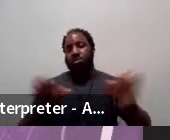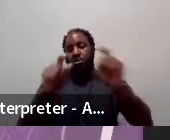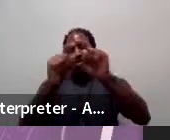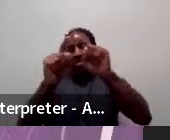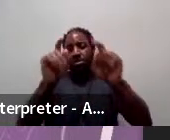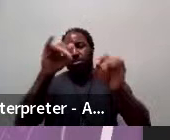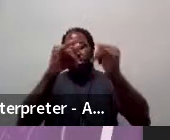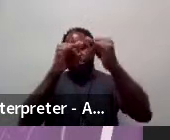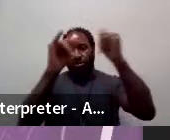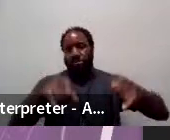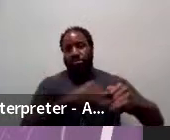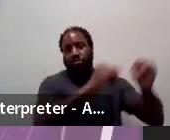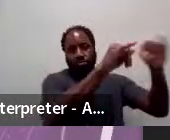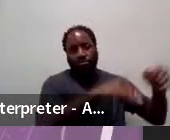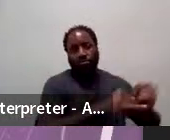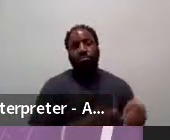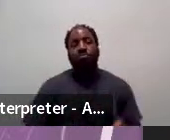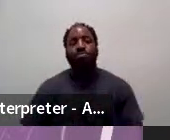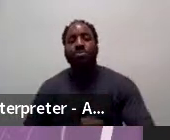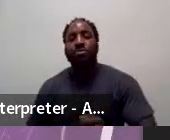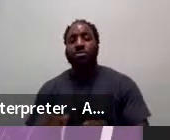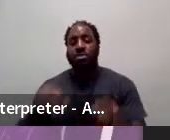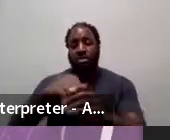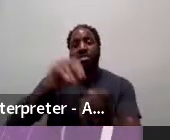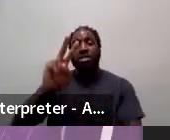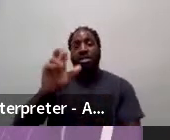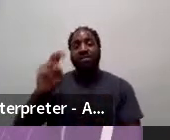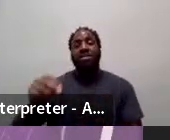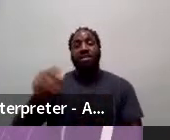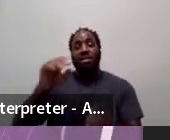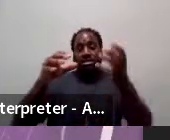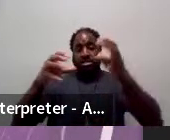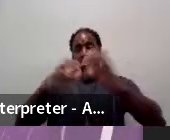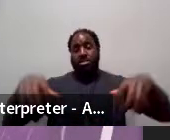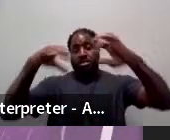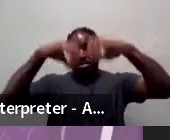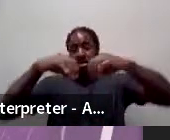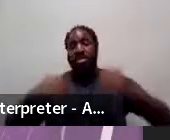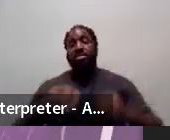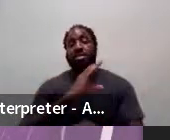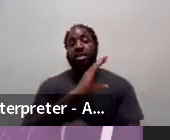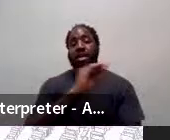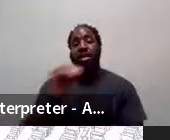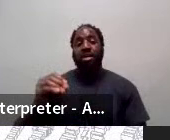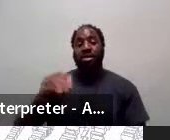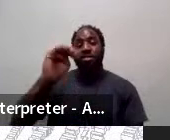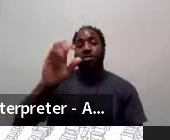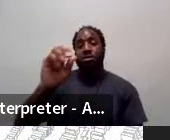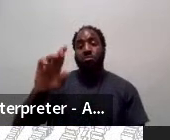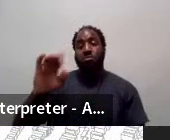starting with Parkchester Van Nest and then moving northeast to Morris Park. Next slide, please.